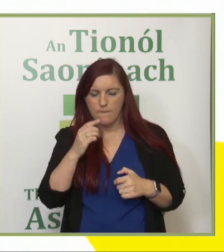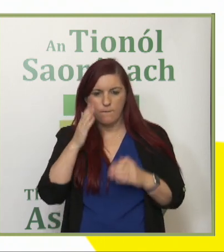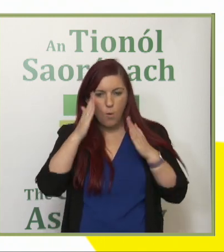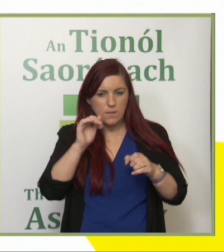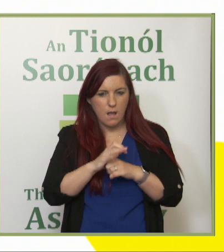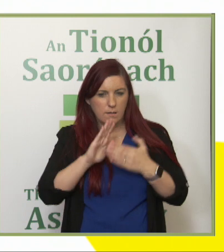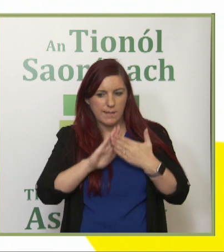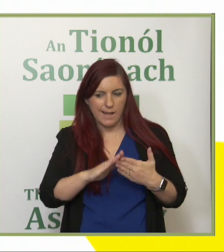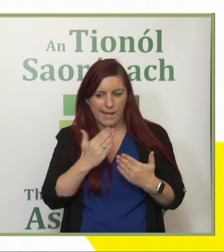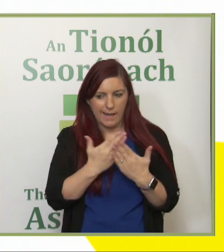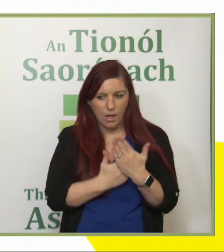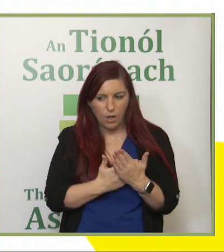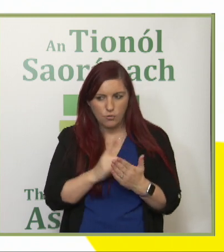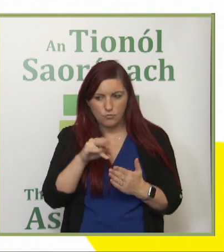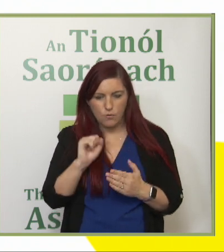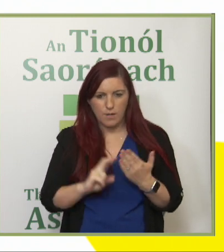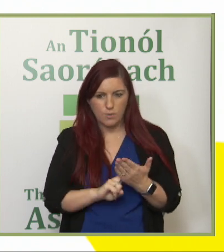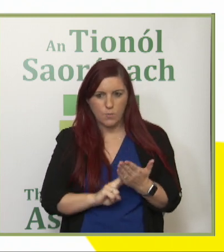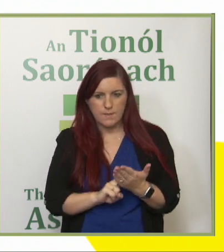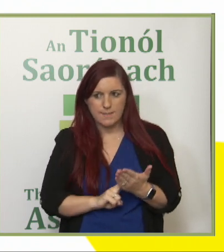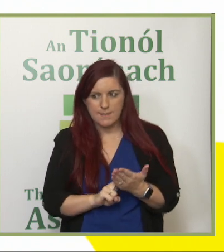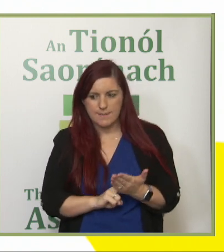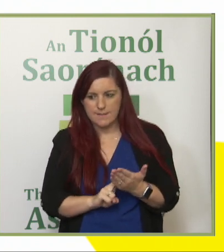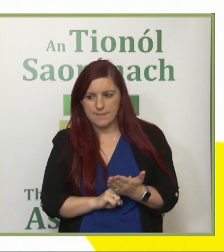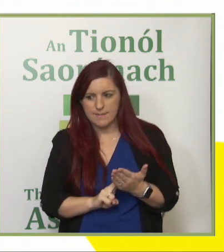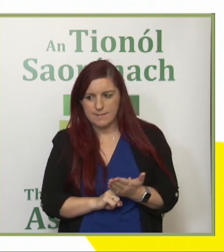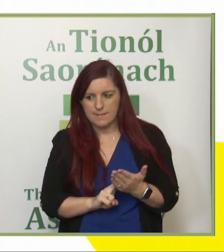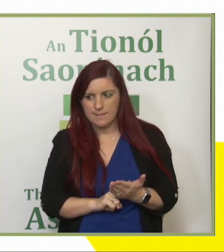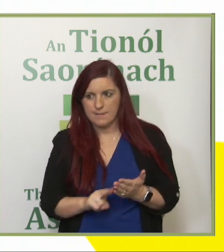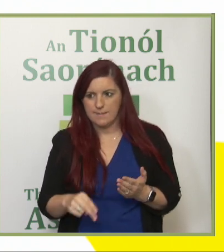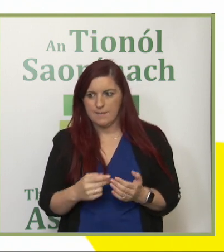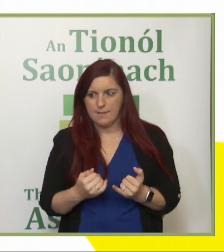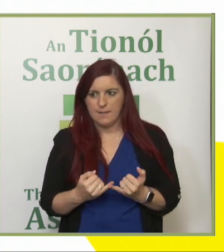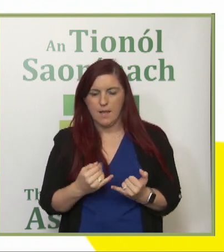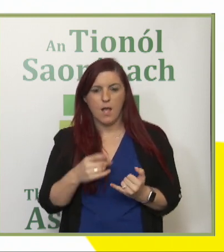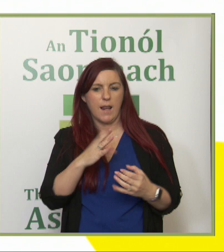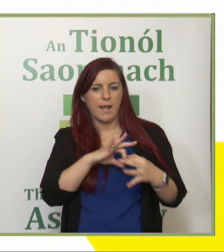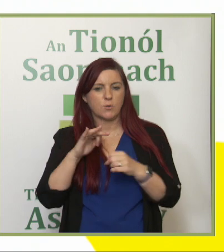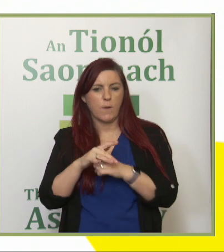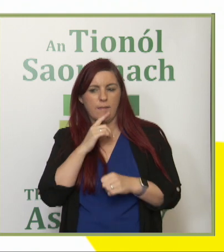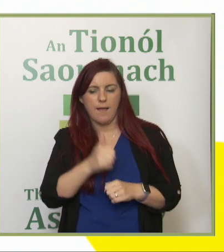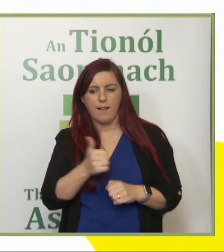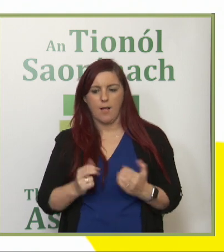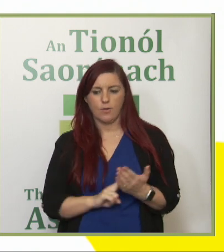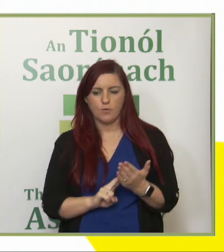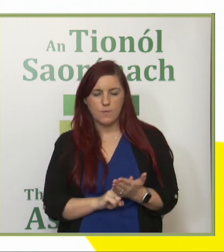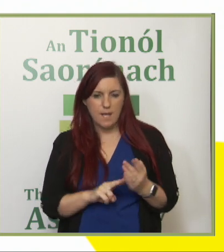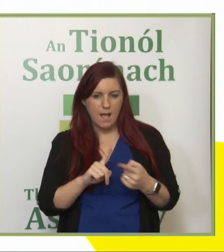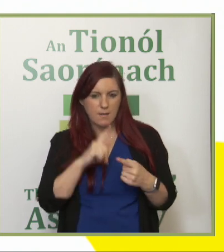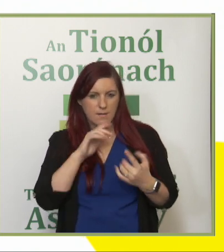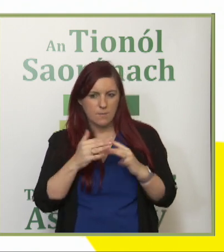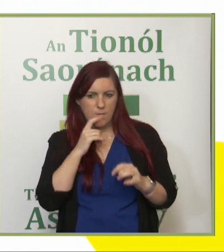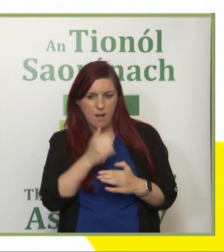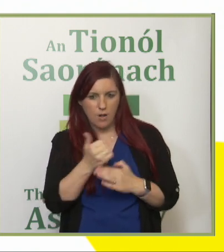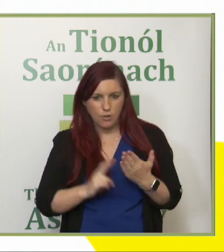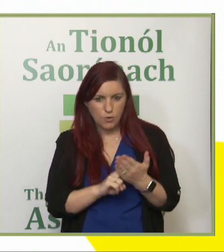important to be cognizant of the fact that much drug use takes place in the context of alcohol use, and people generally initiate alcohol use before they